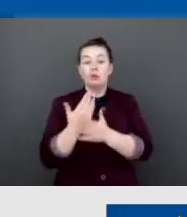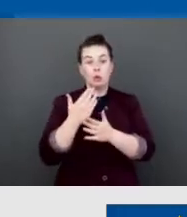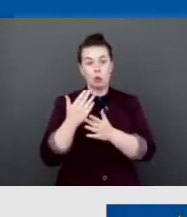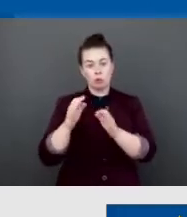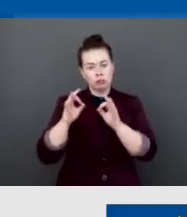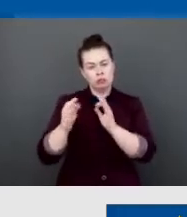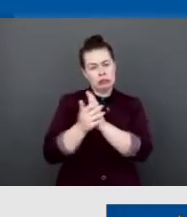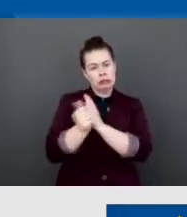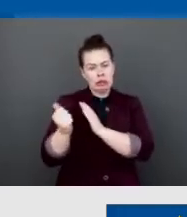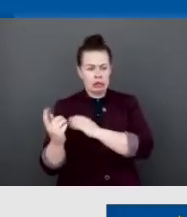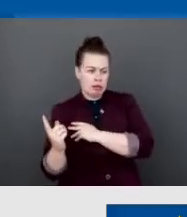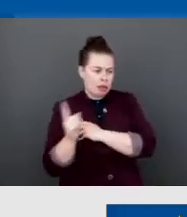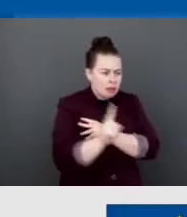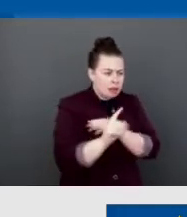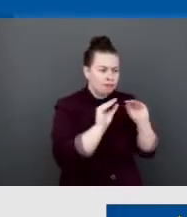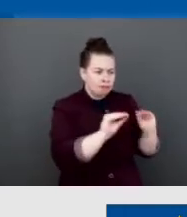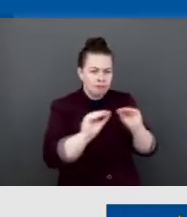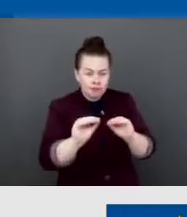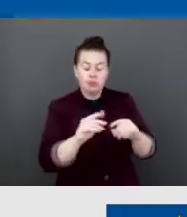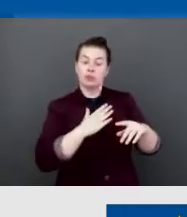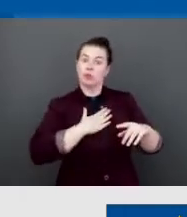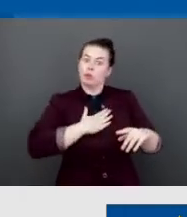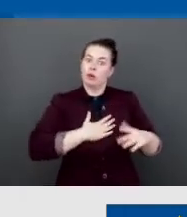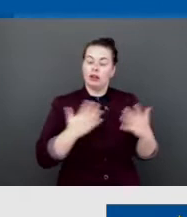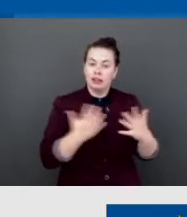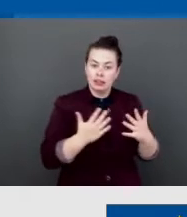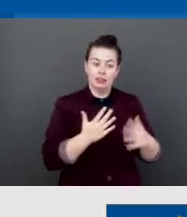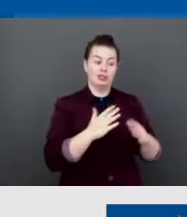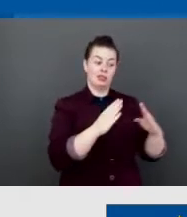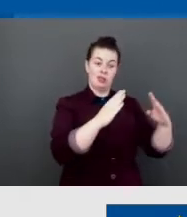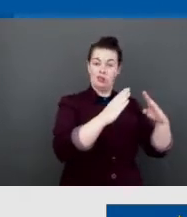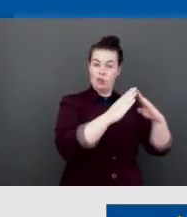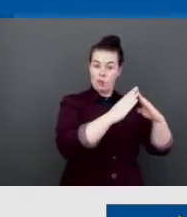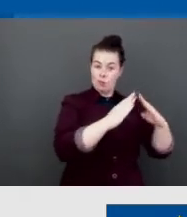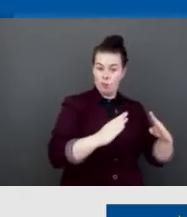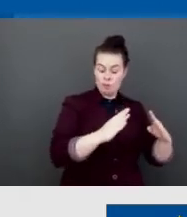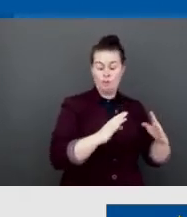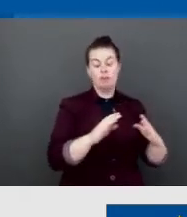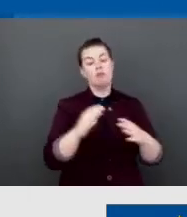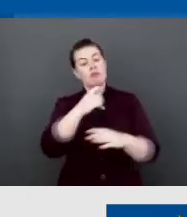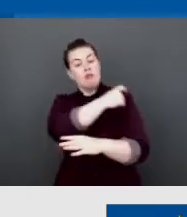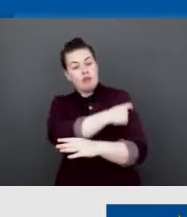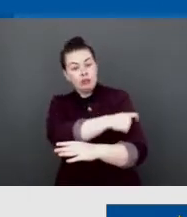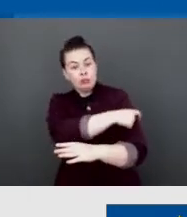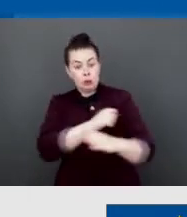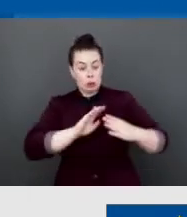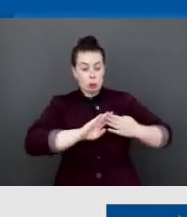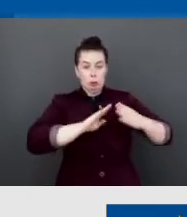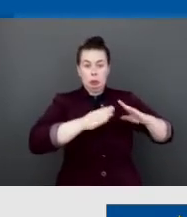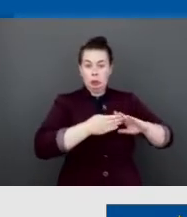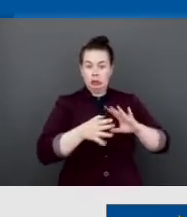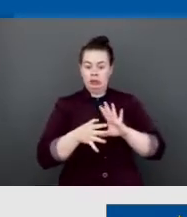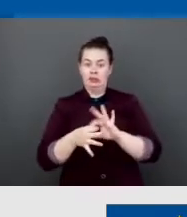infrastructures and environments, new professional skills, links between hospital, home and community, and